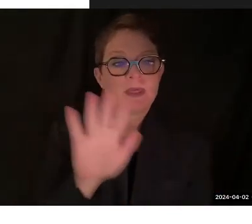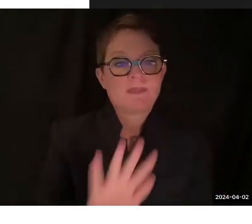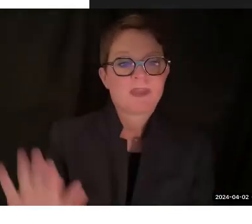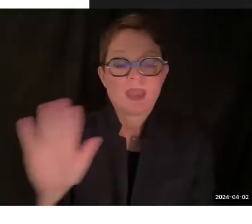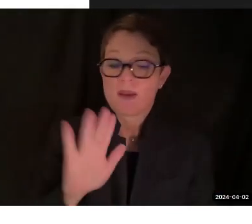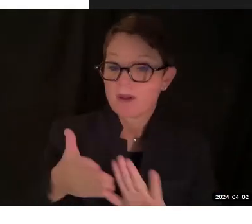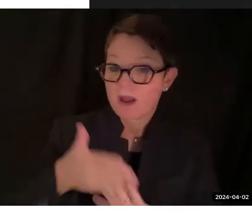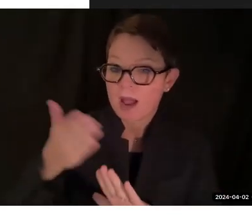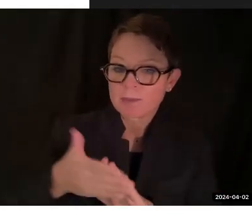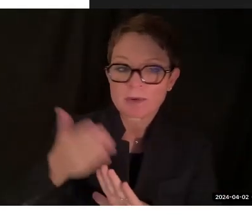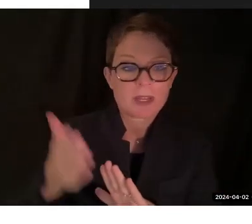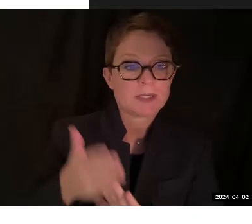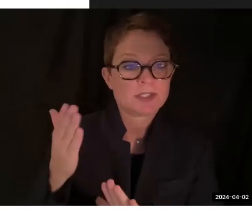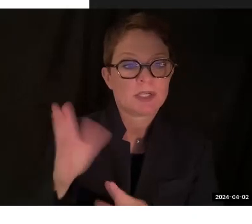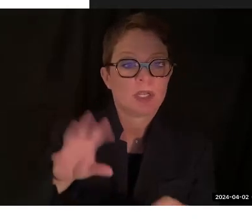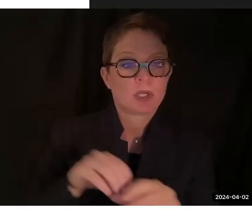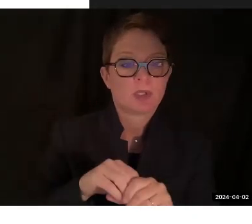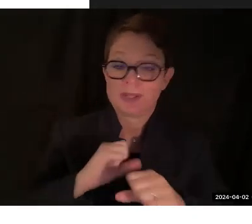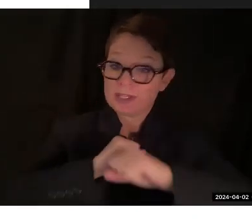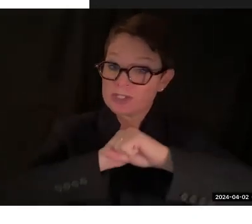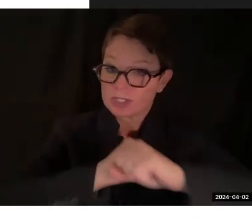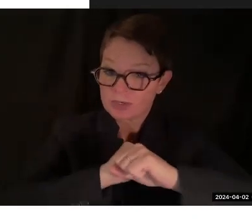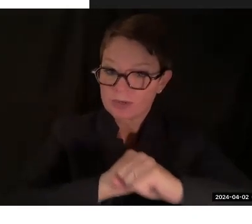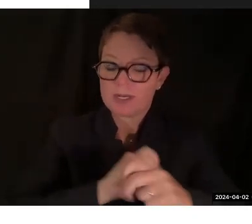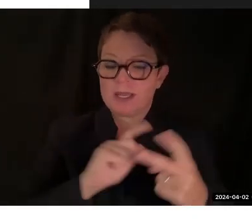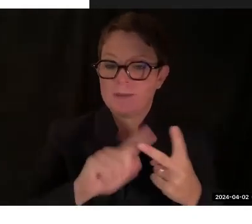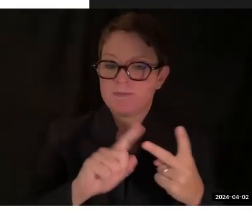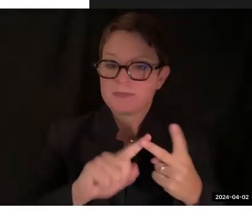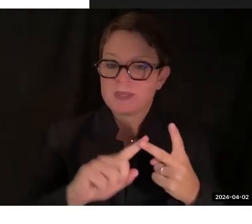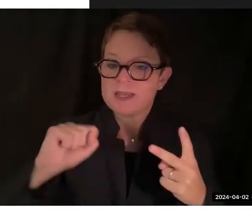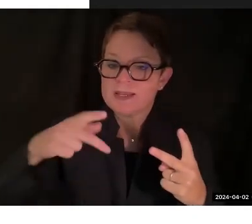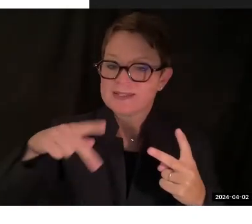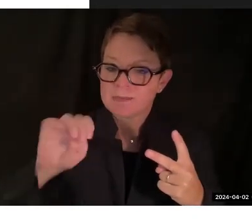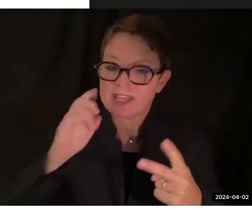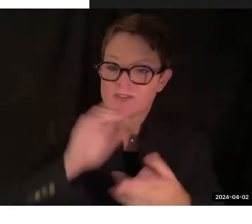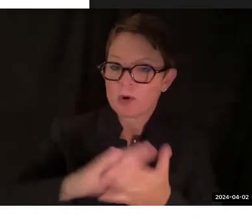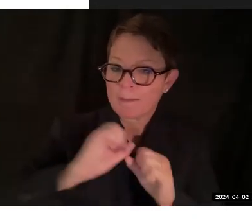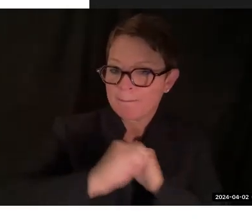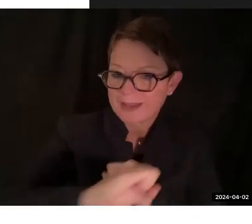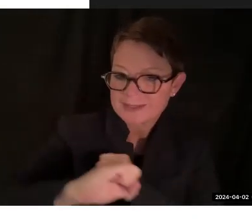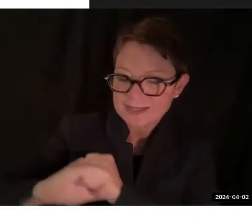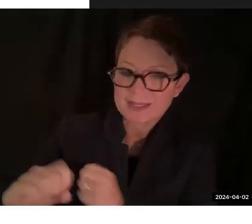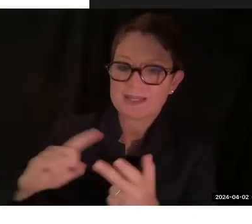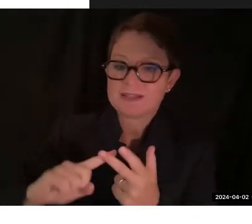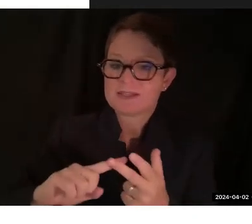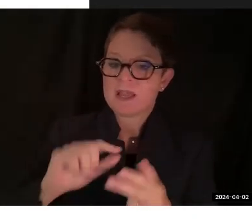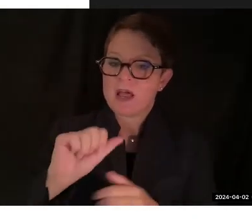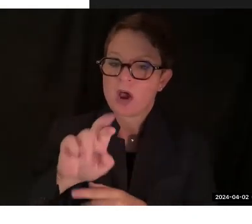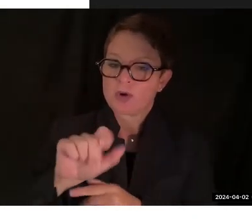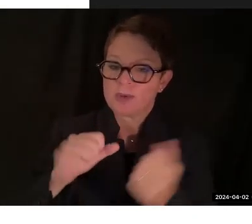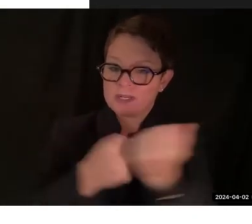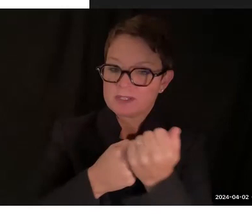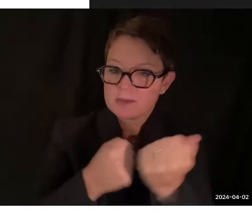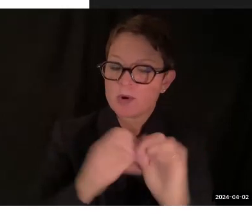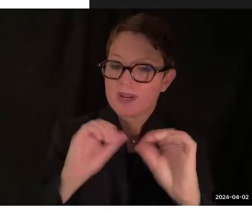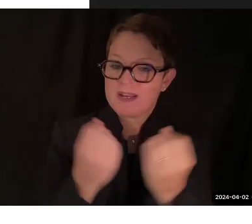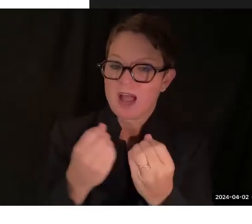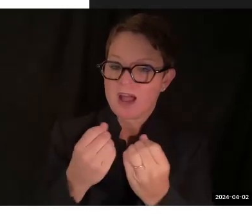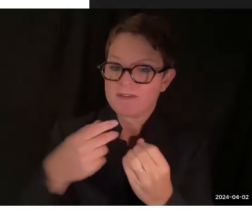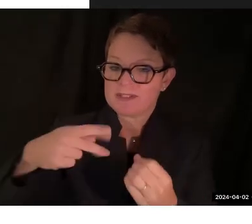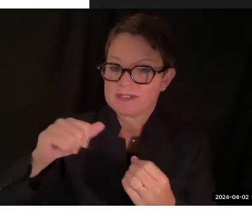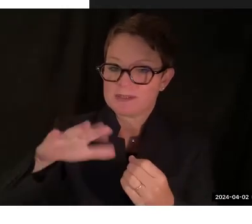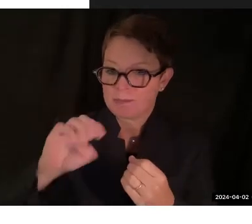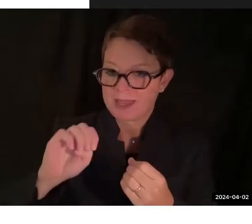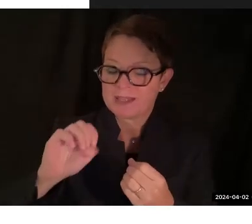of operation are including security, space for maintenance, arena support, and office space for